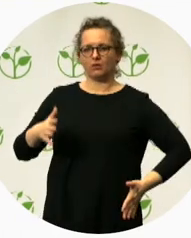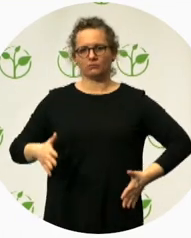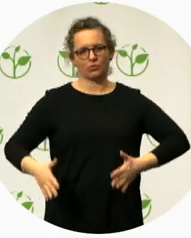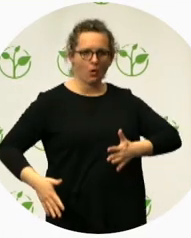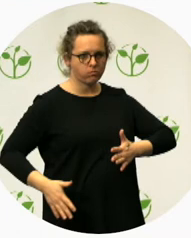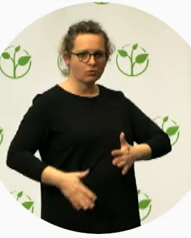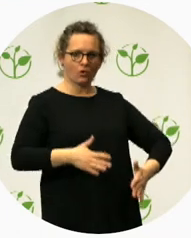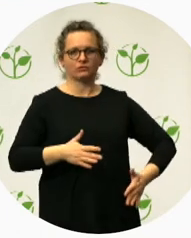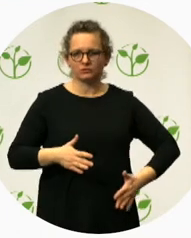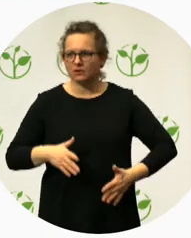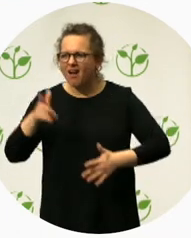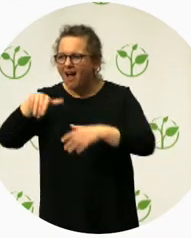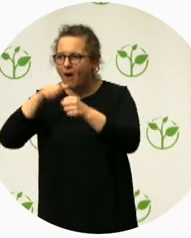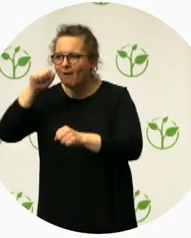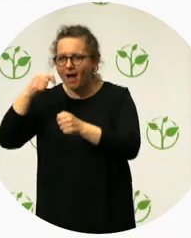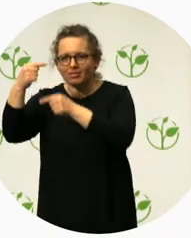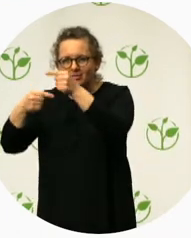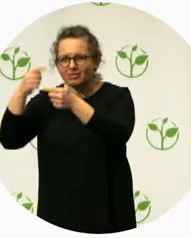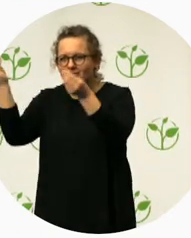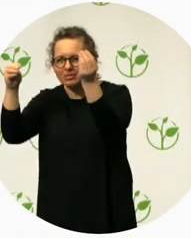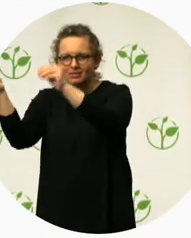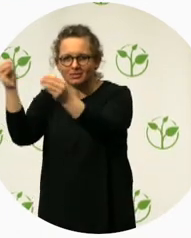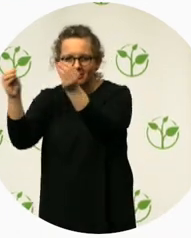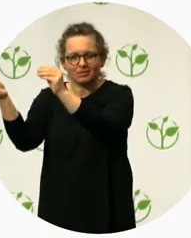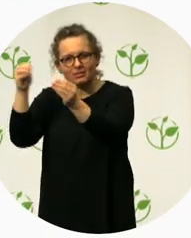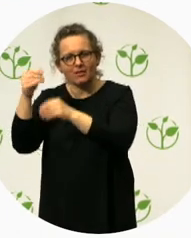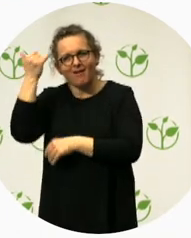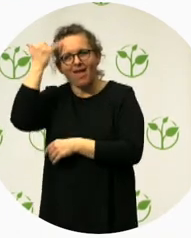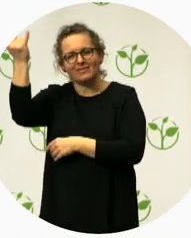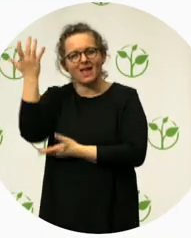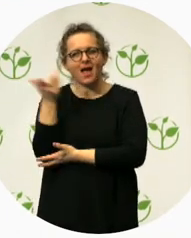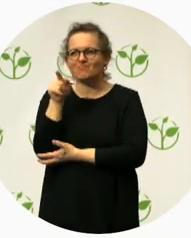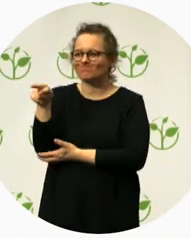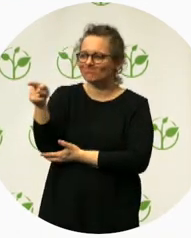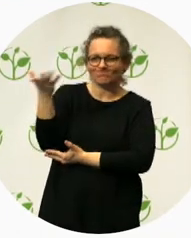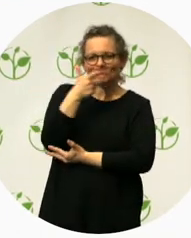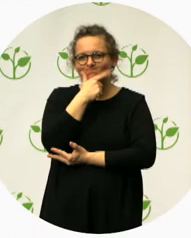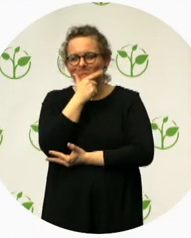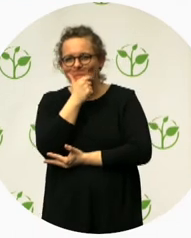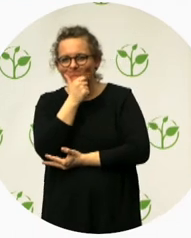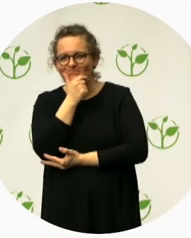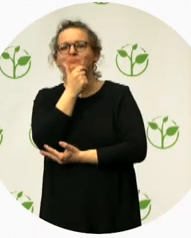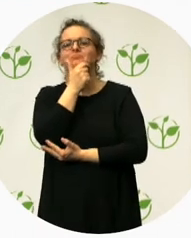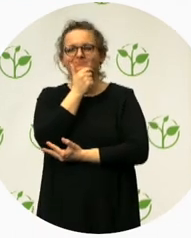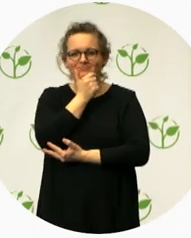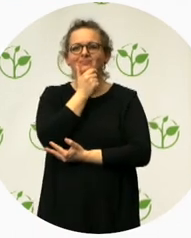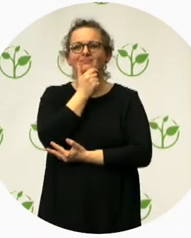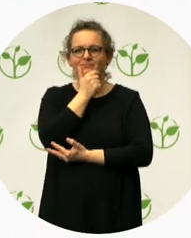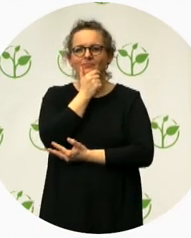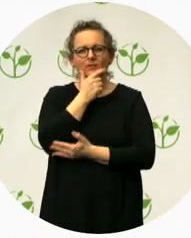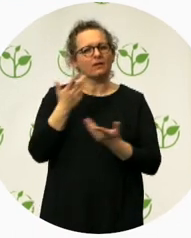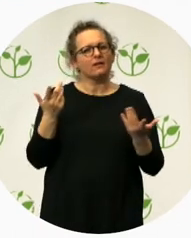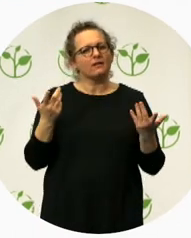the idea of Jill was that she would basically handle all the hundreds of forum questions that was coming in from students in